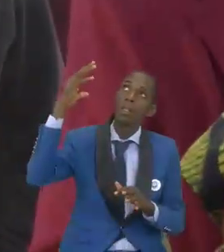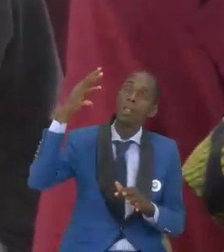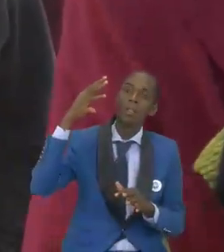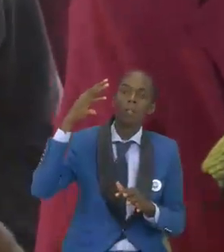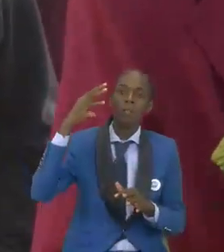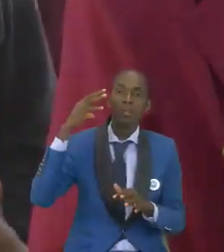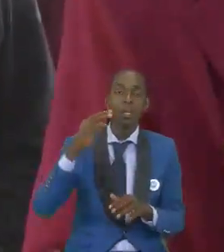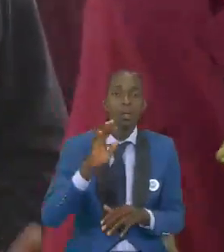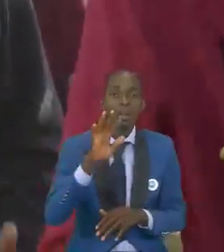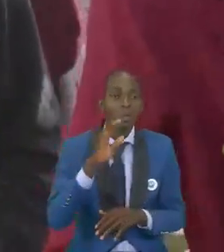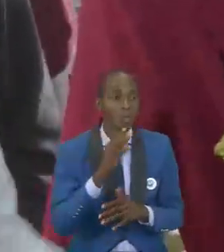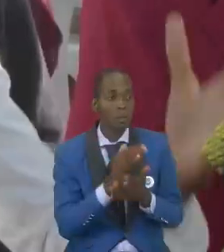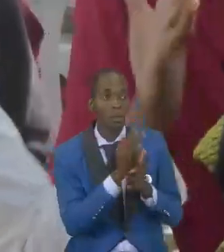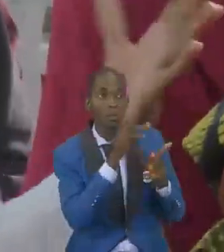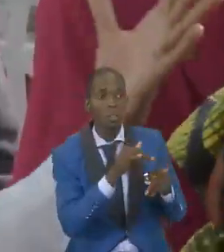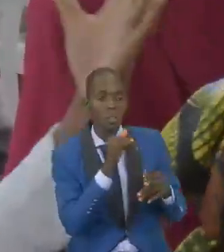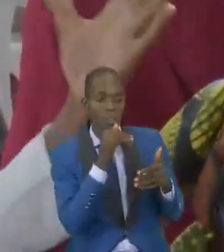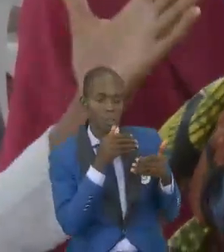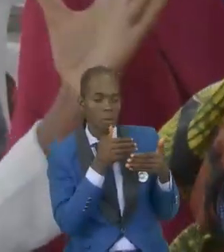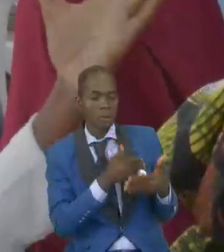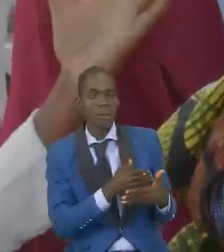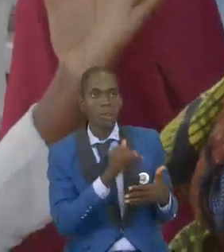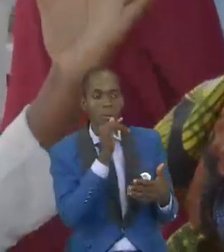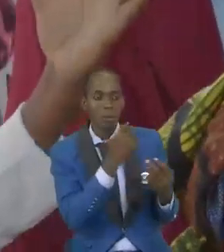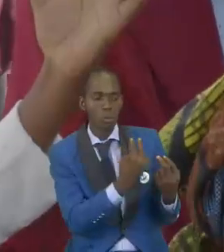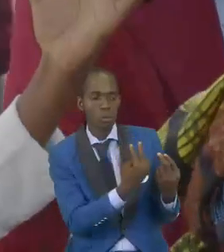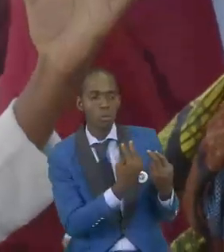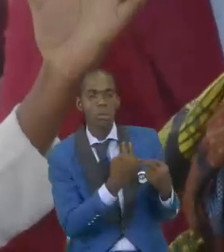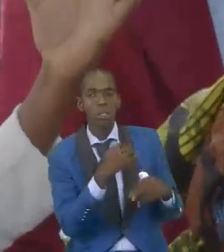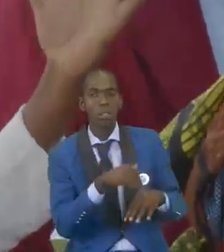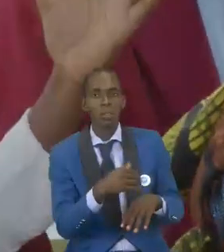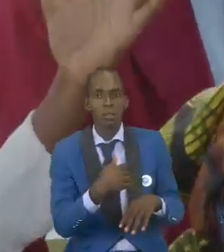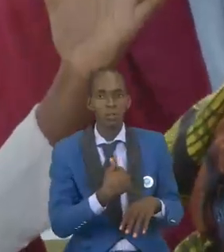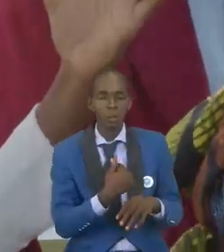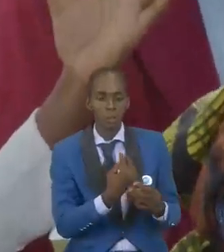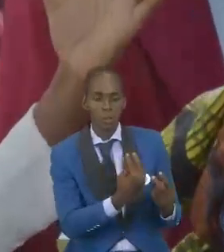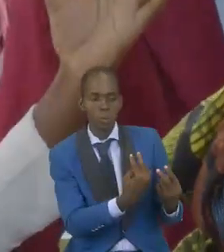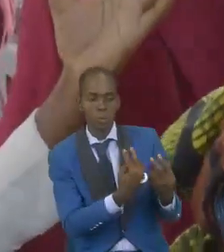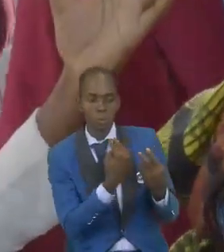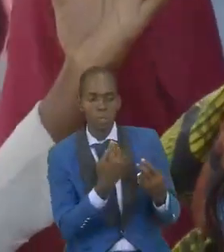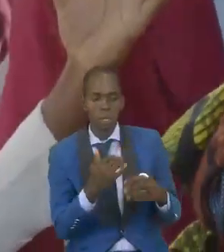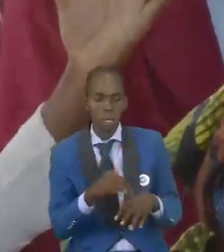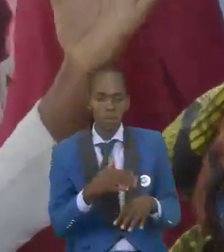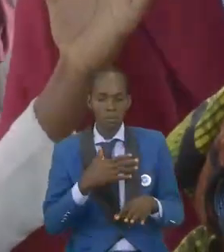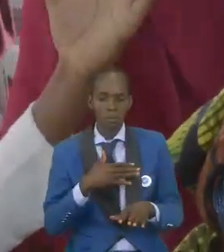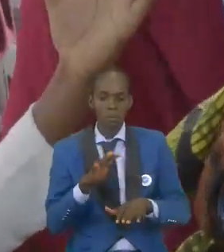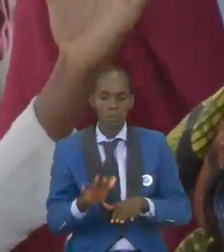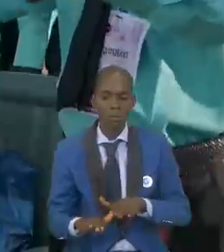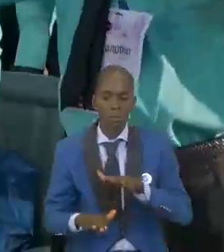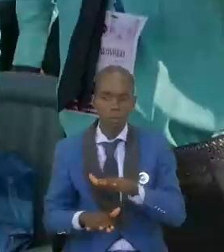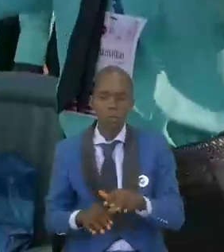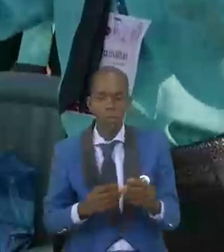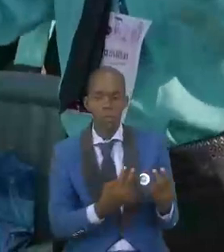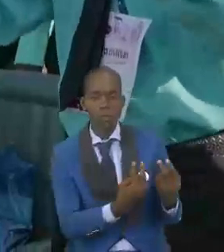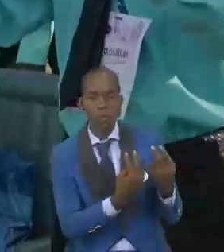is near, is watching me, is looking at what step I will take, is making sign